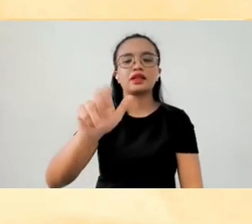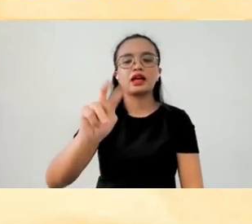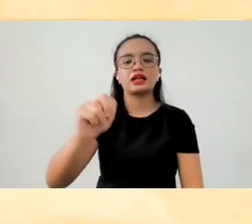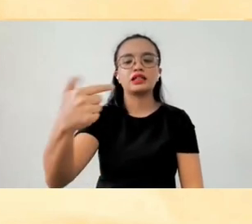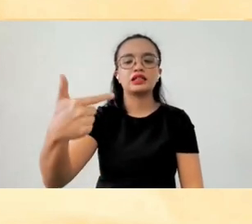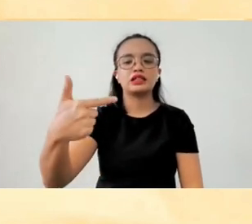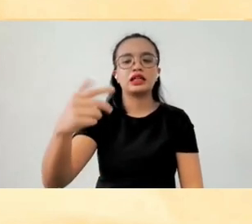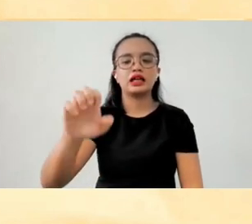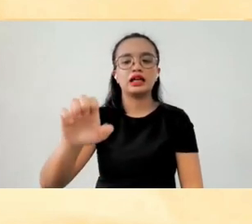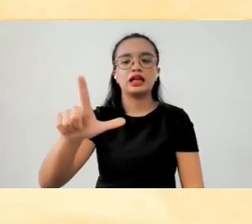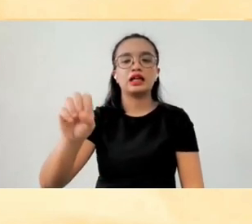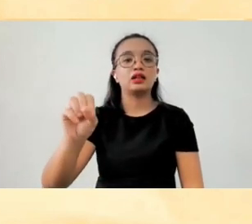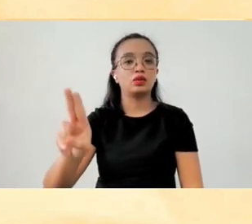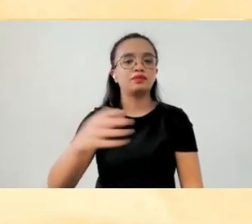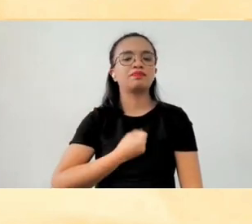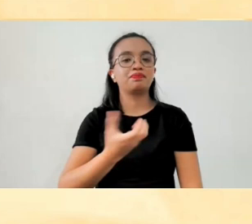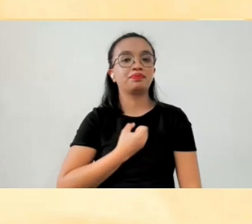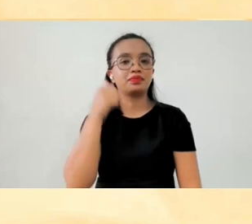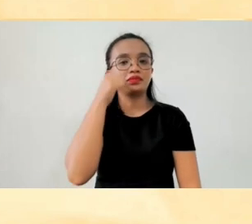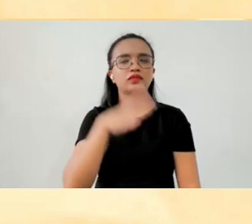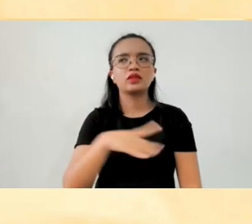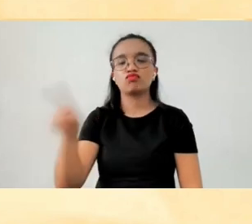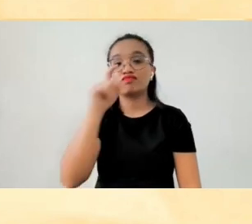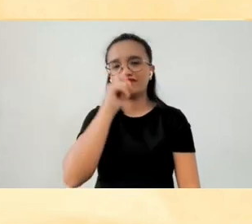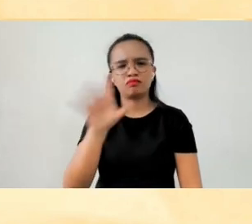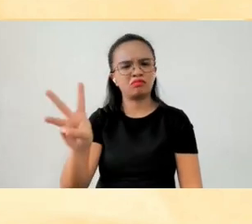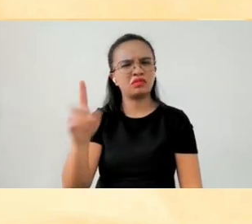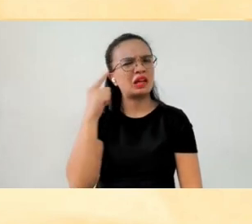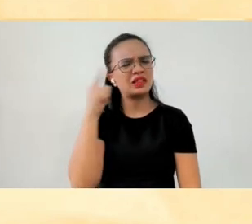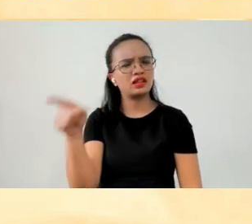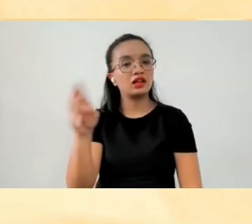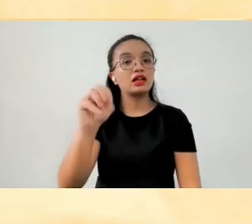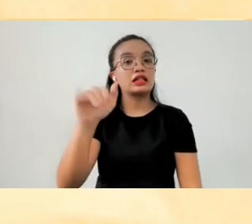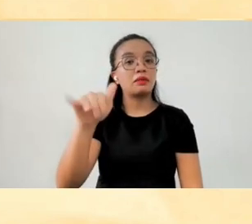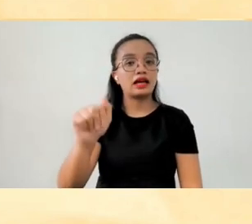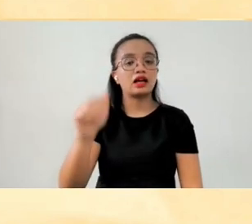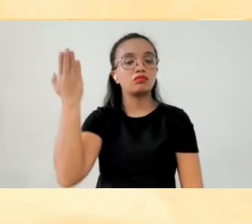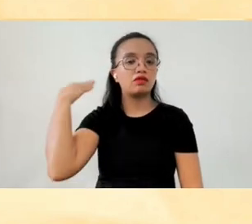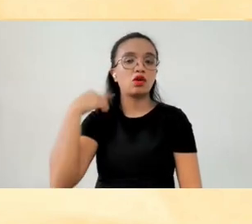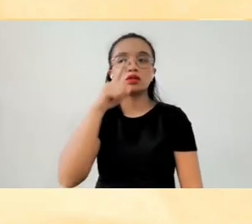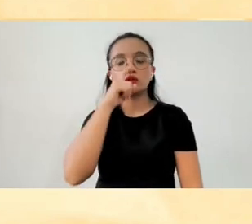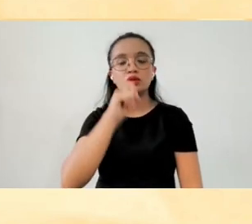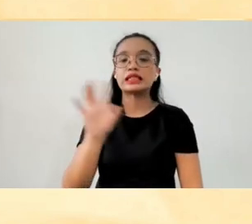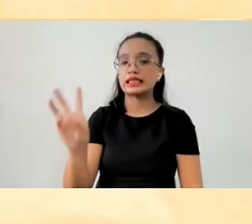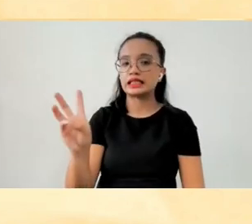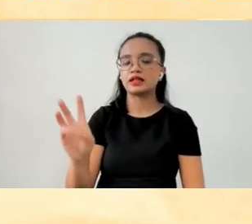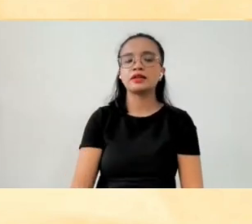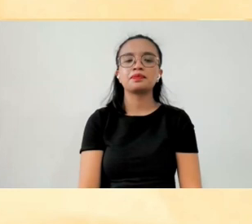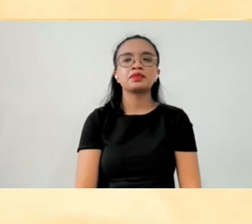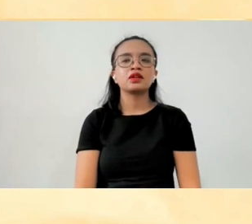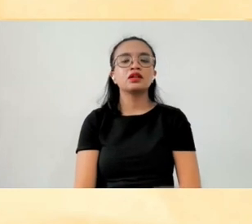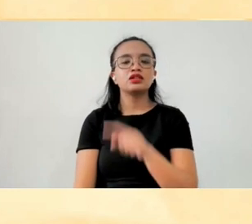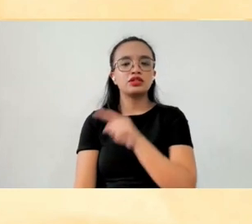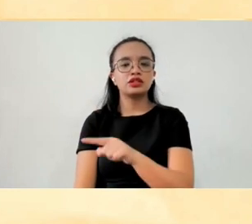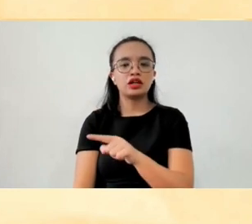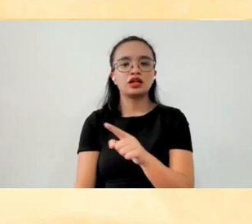woman. When she was 6 years old, I think, when she was 6 years old, she was